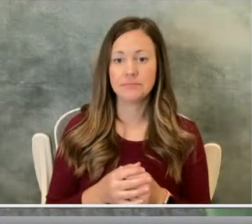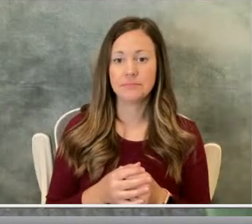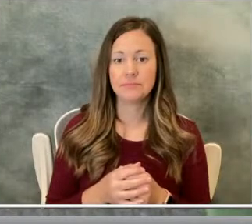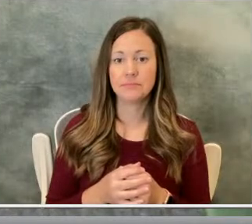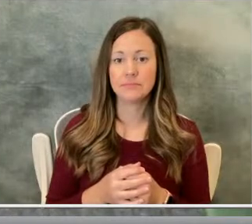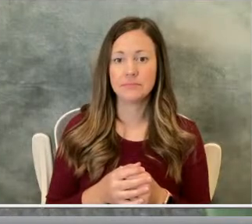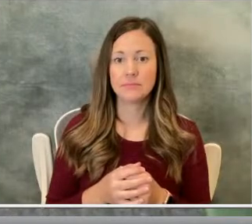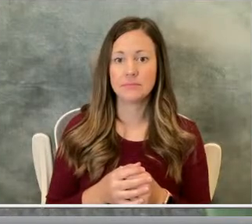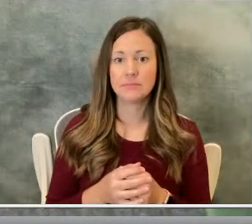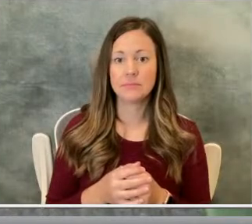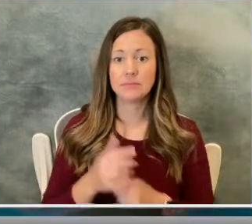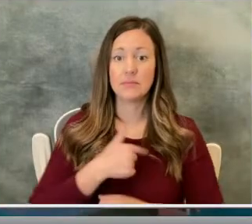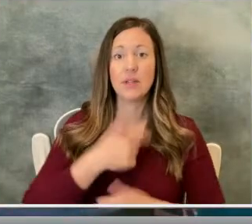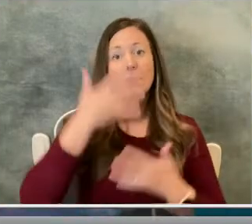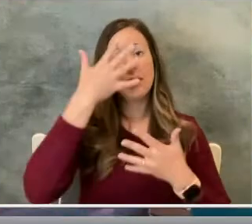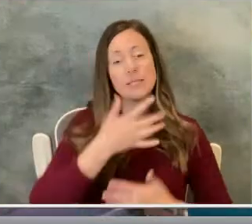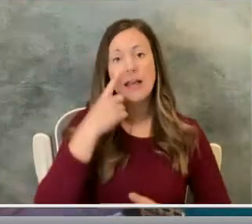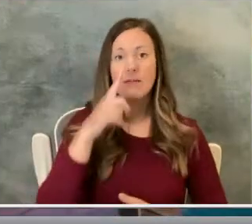sad for the donor family.